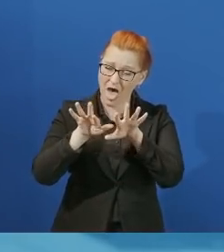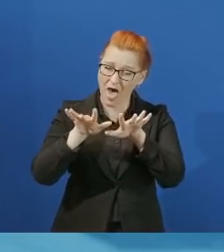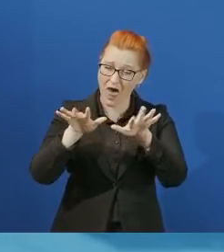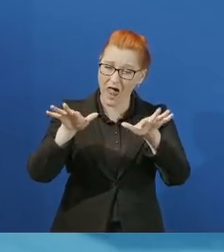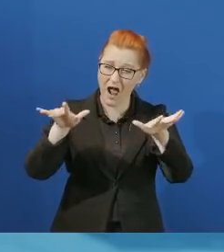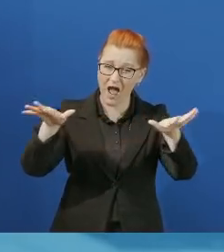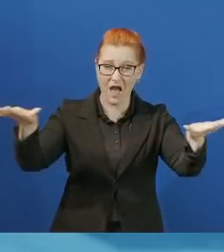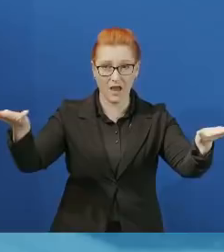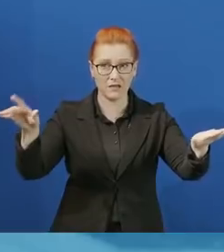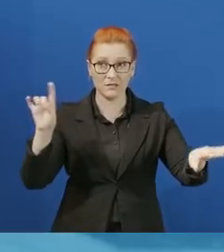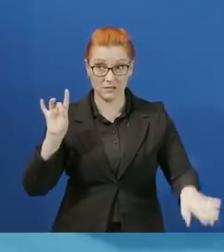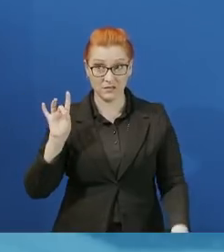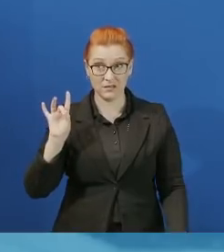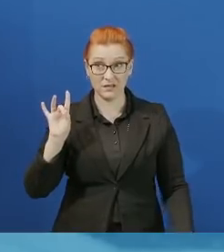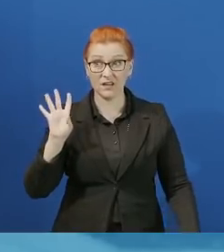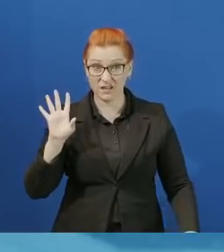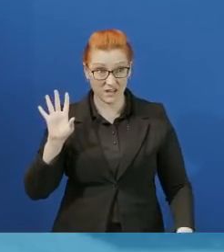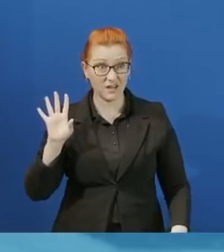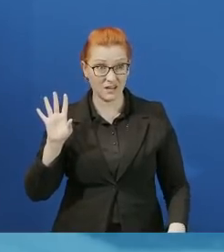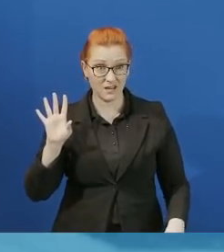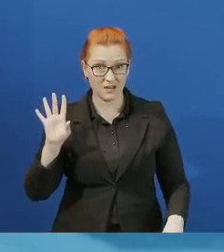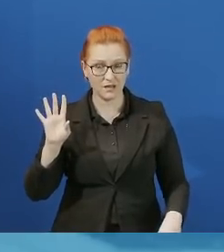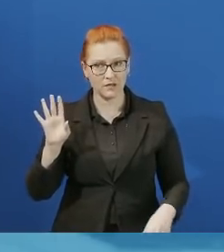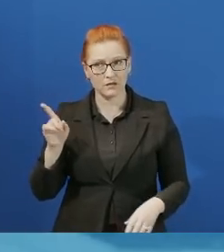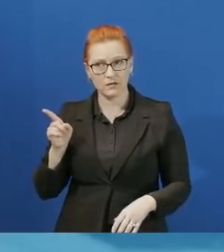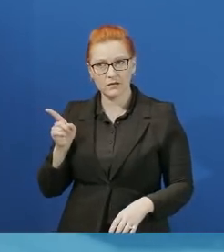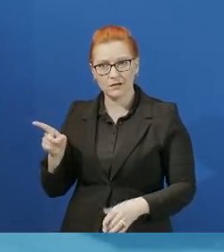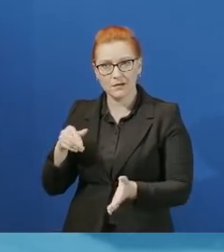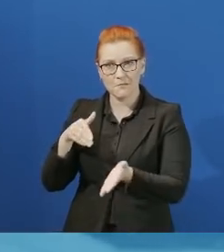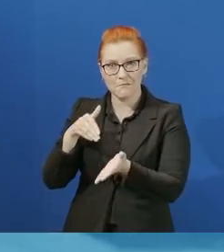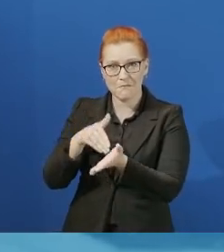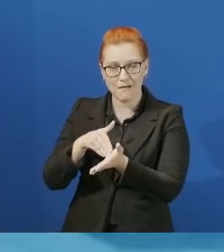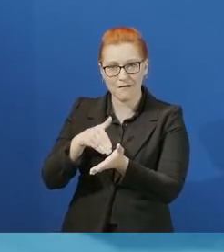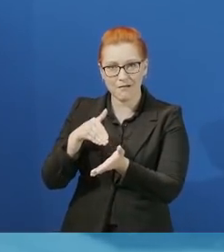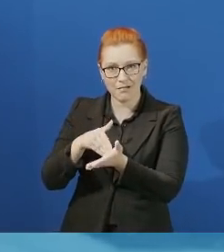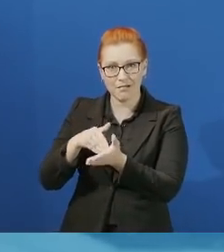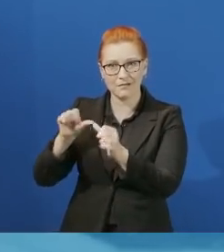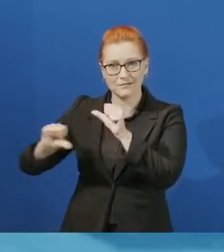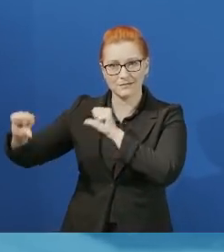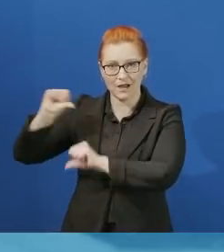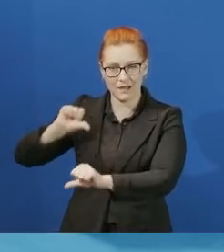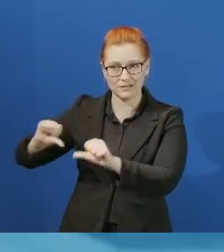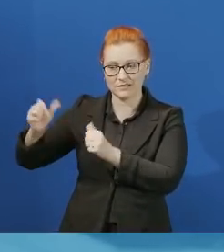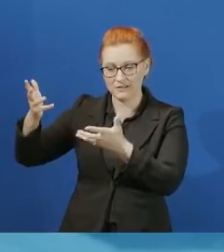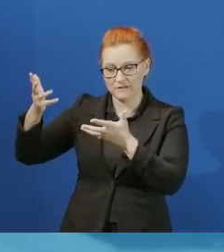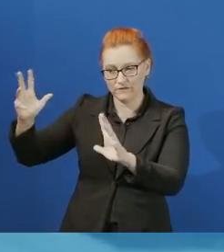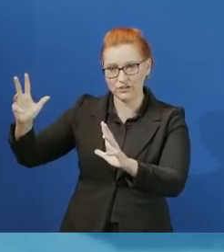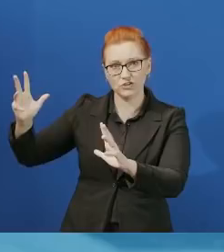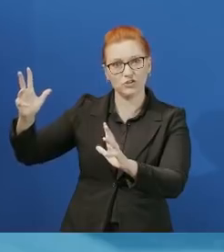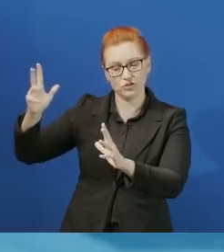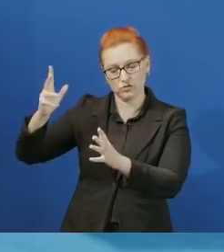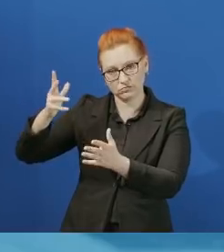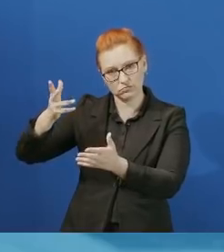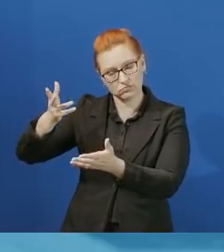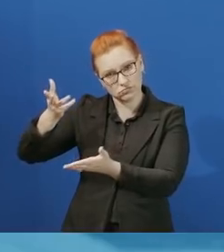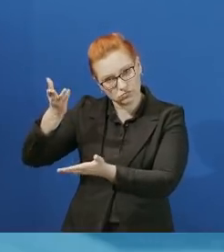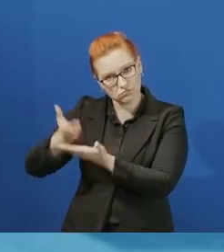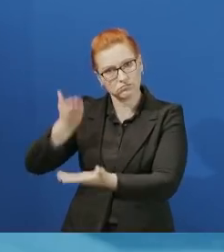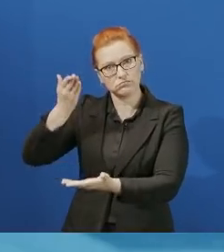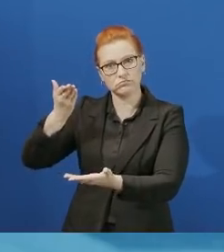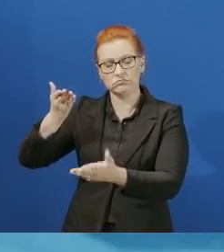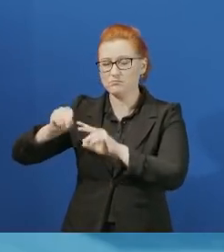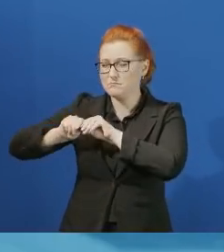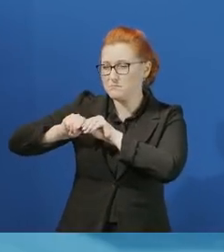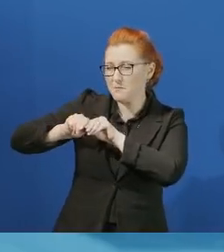spread, which is determined by medical science to be widespread. The virus is not